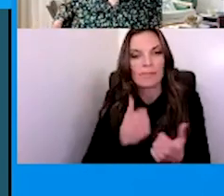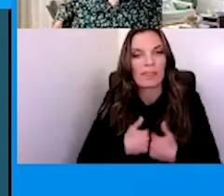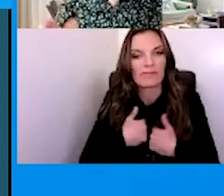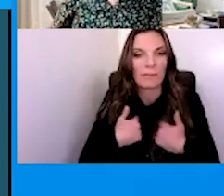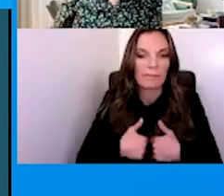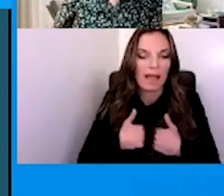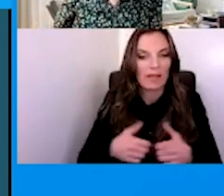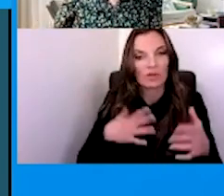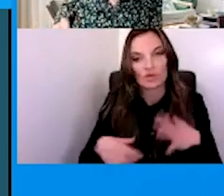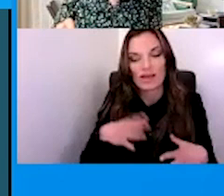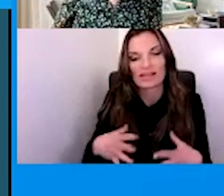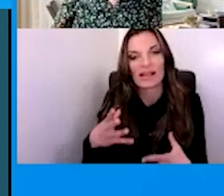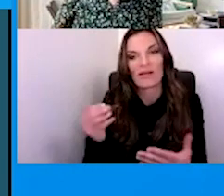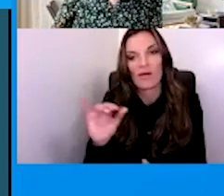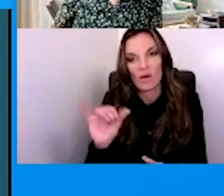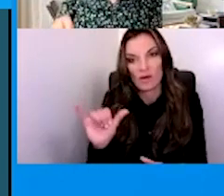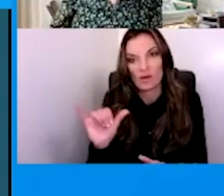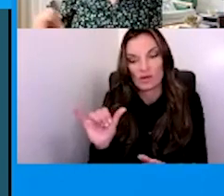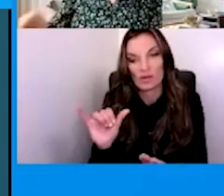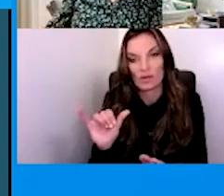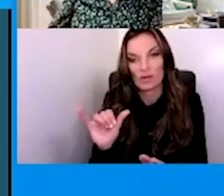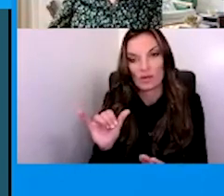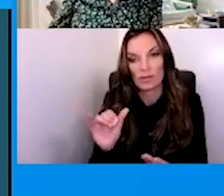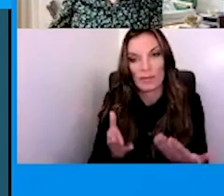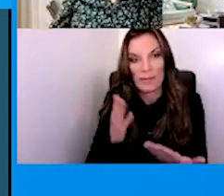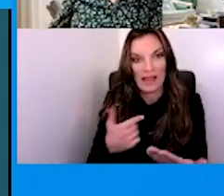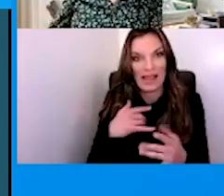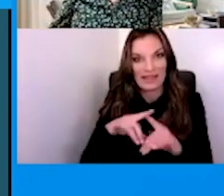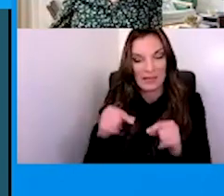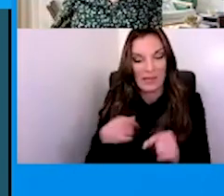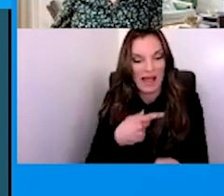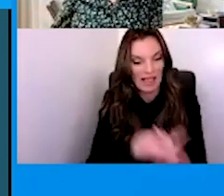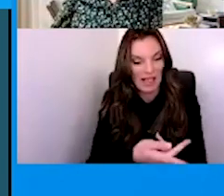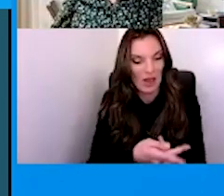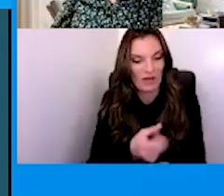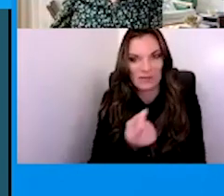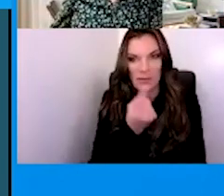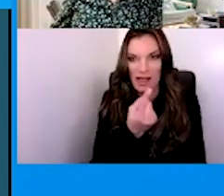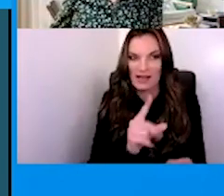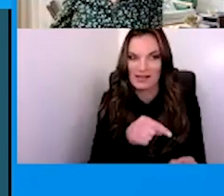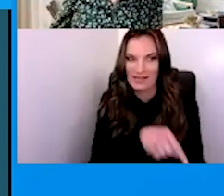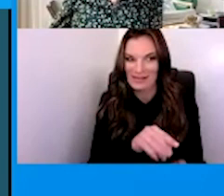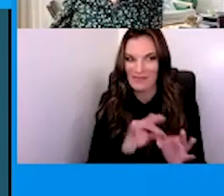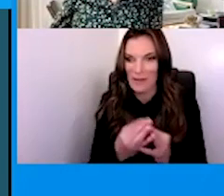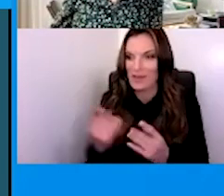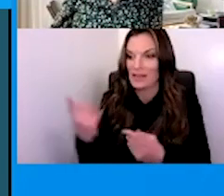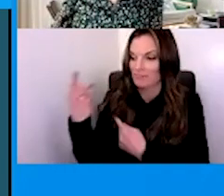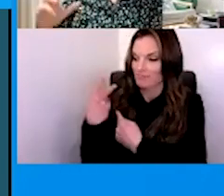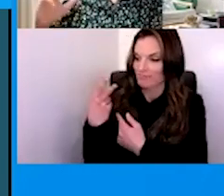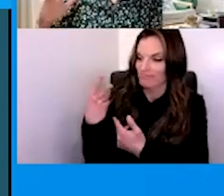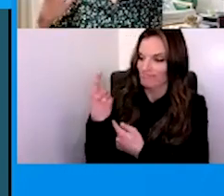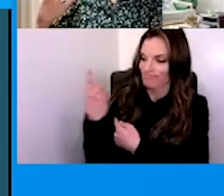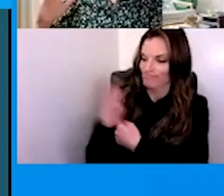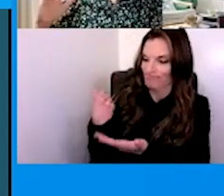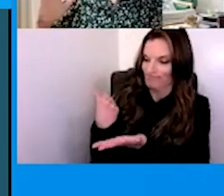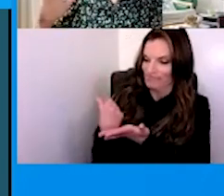bathing, dressing, and that same person may be a caregiver for somebody else in the family. Um, so we